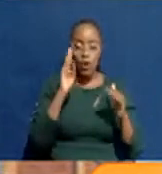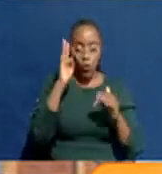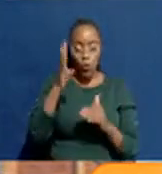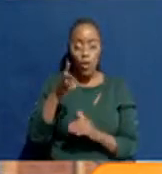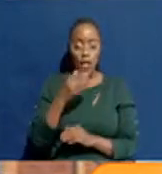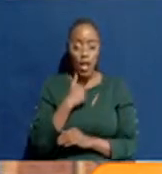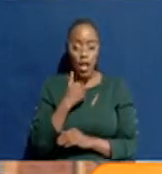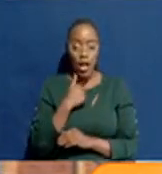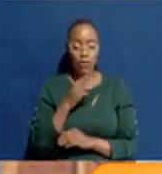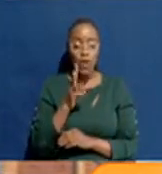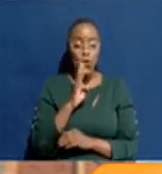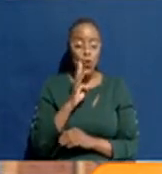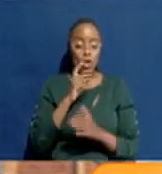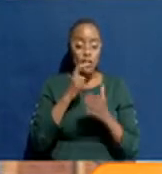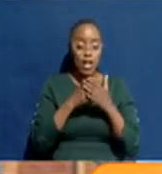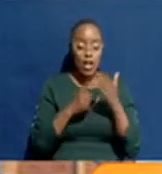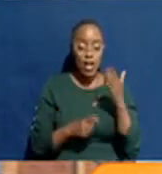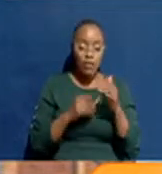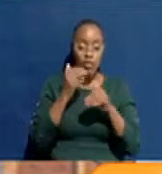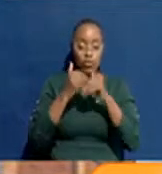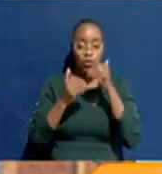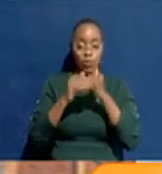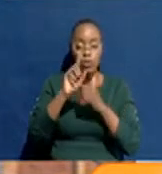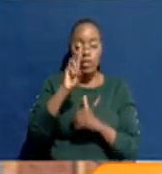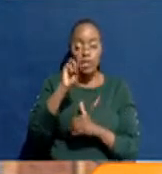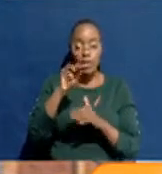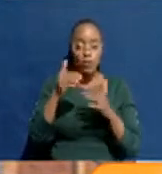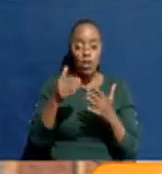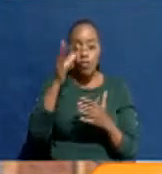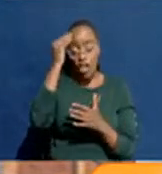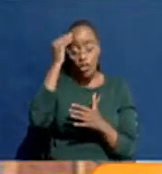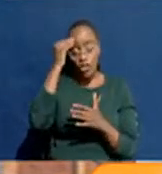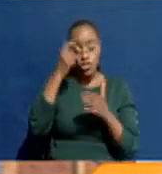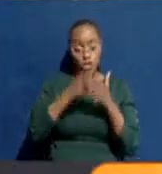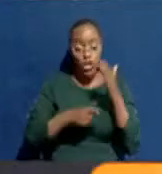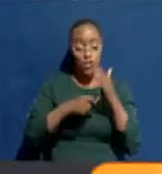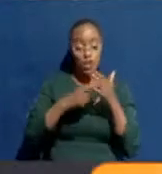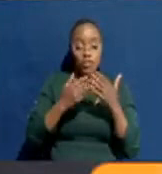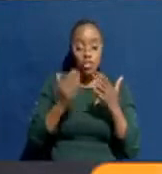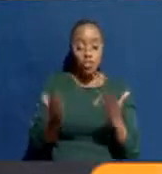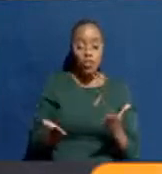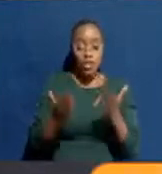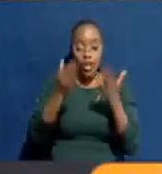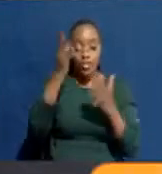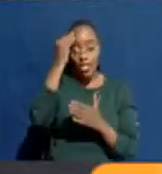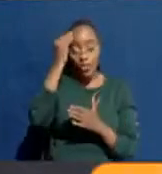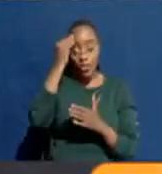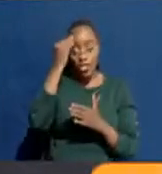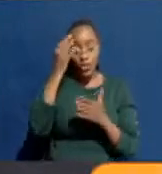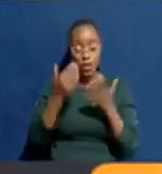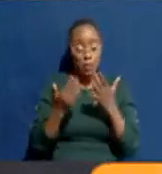have water levy to build dams, education levy to finance education?